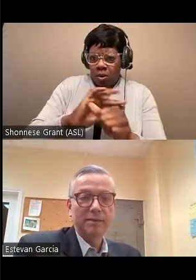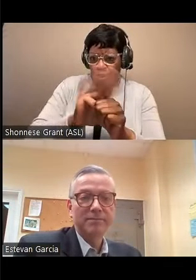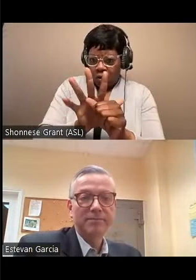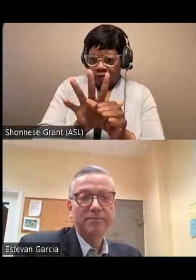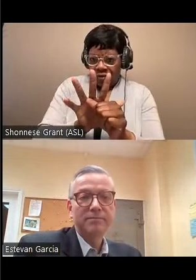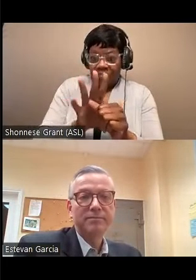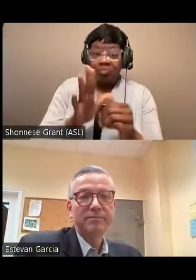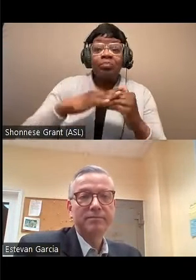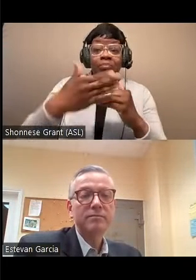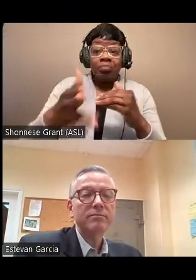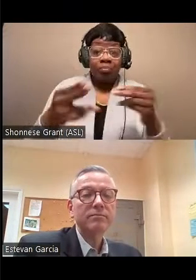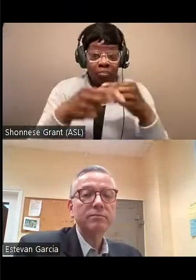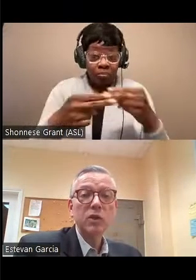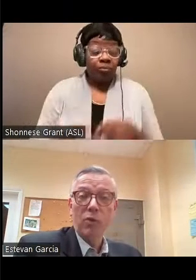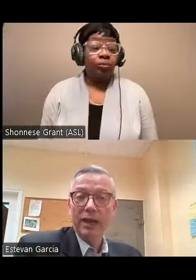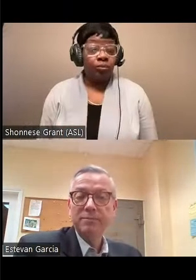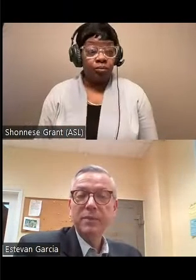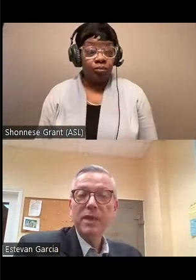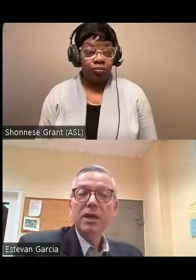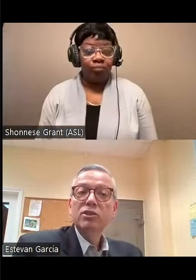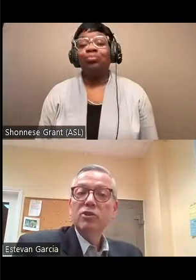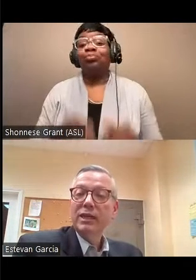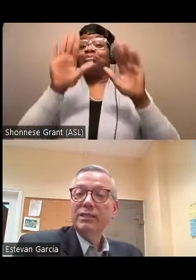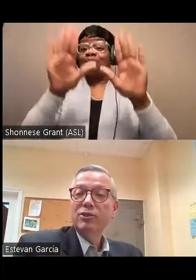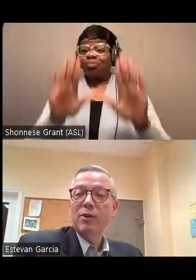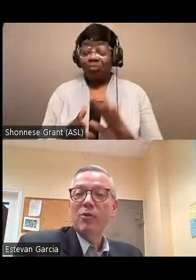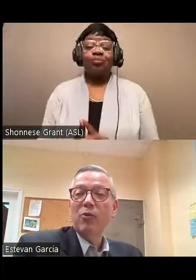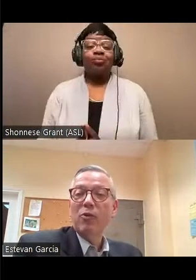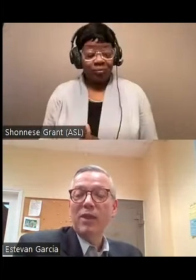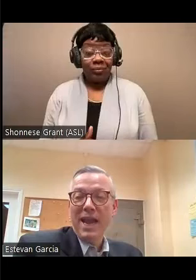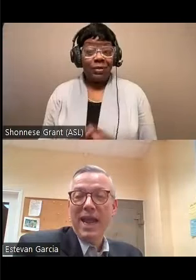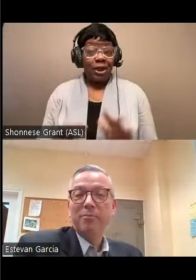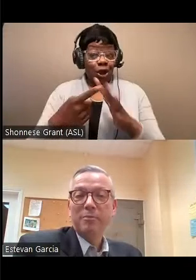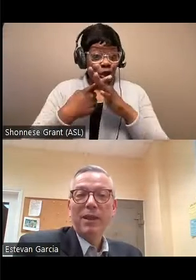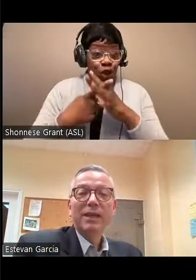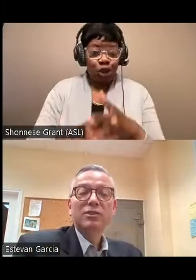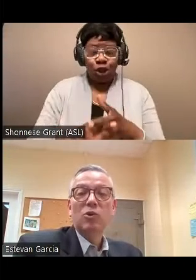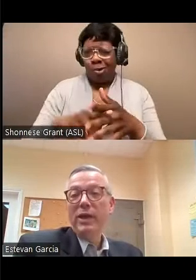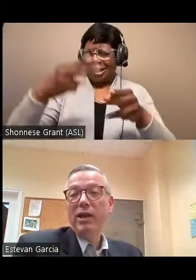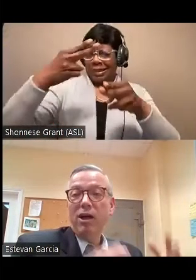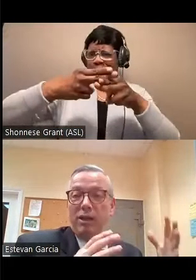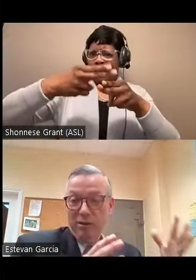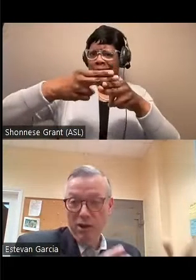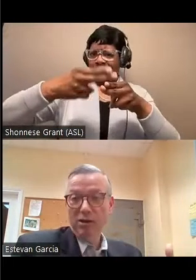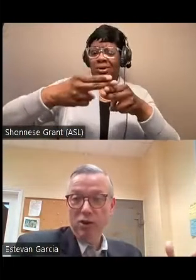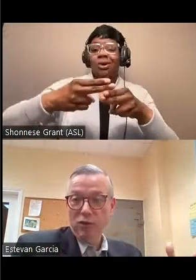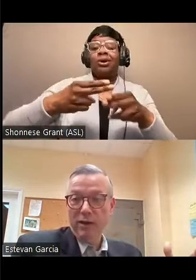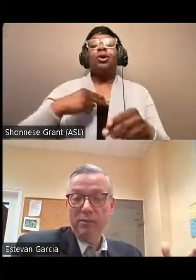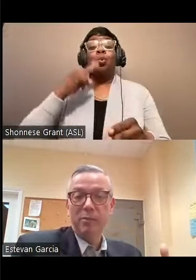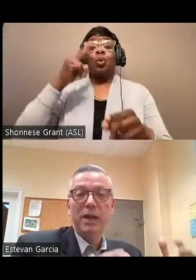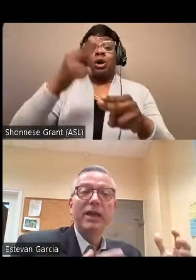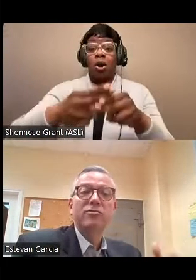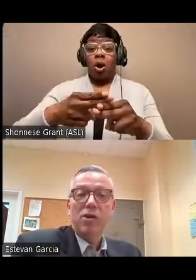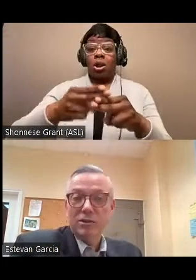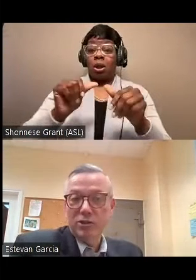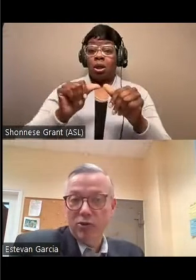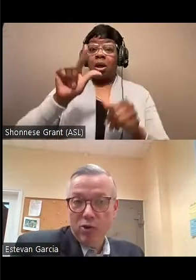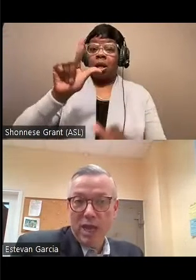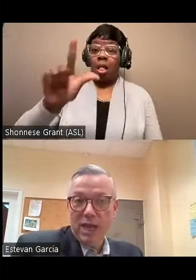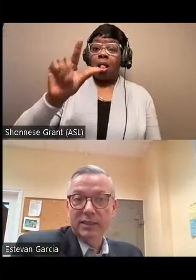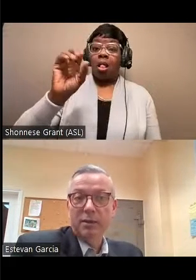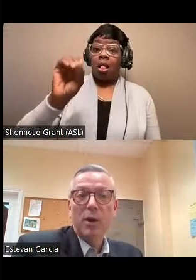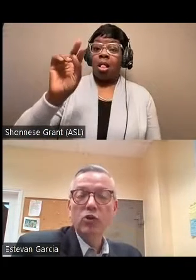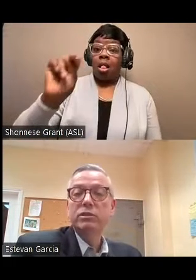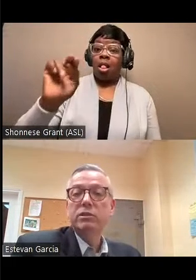next slide. Great. So let's start with the name. So we call it long COVID, but it's also